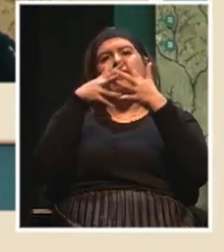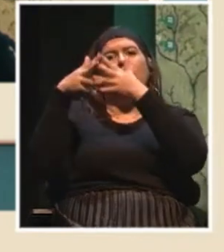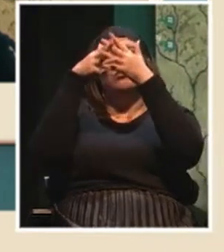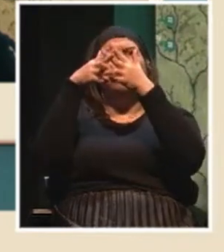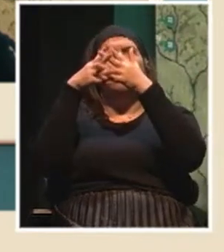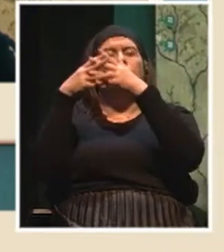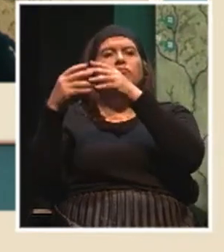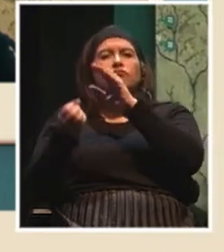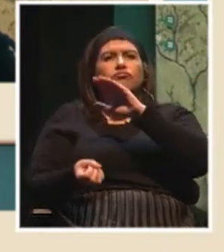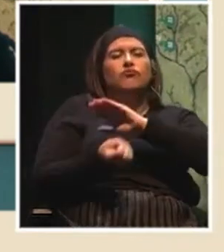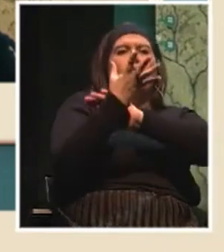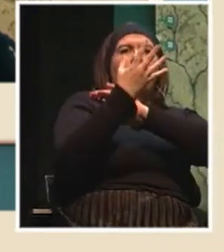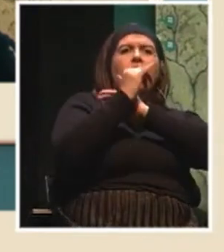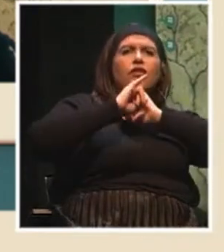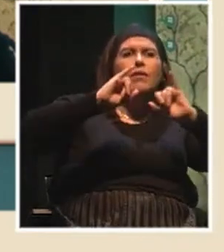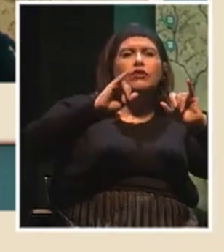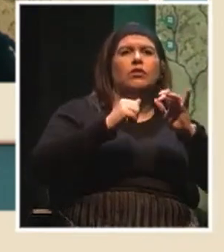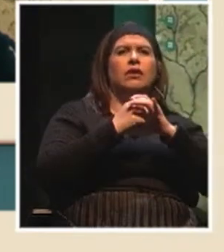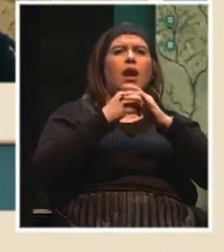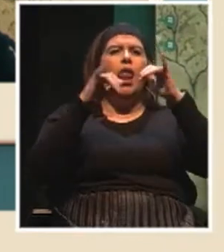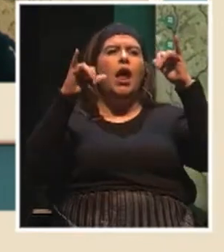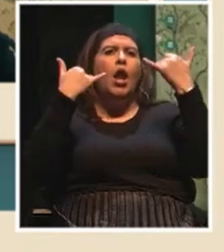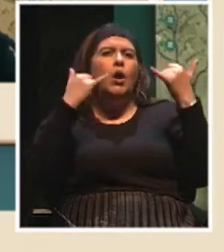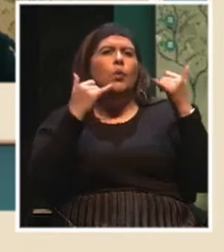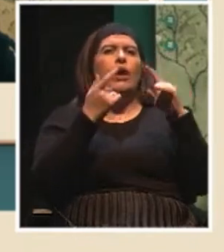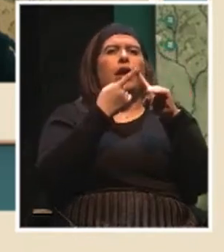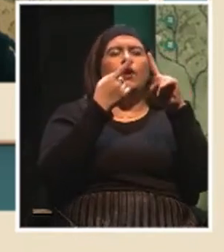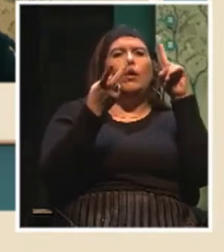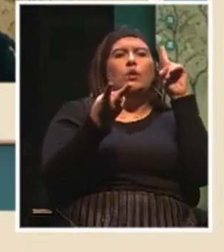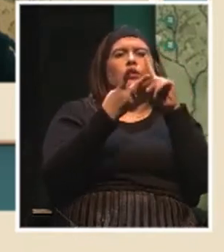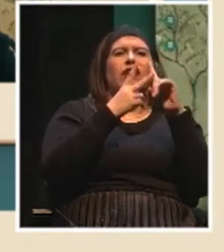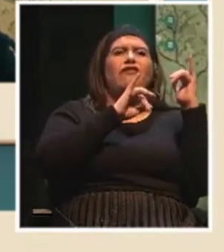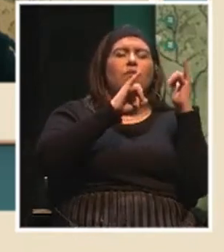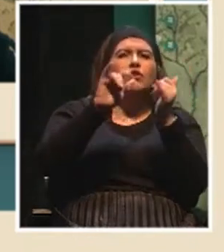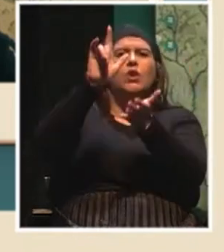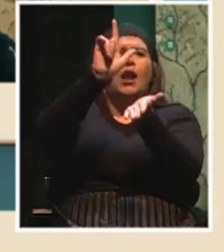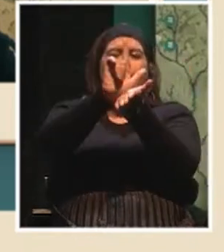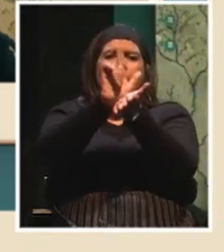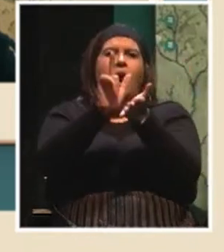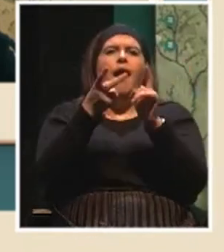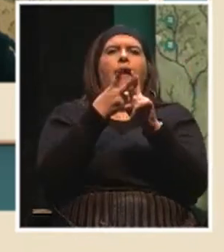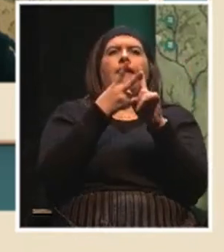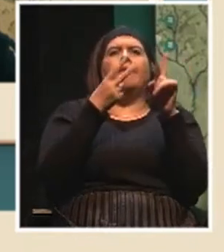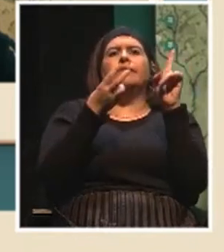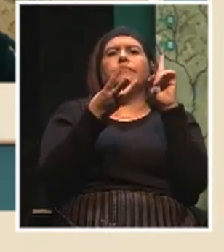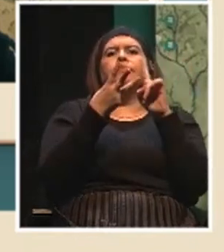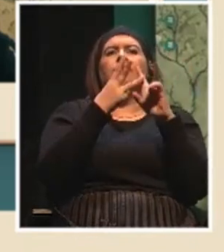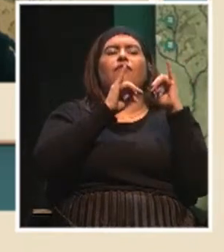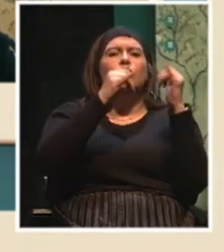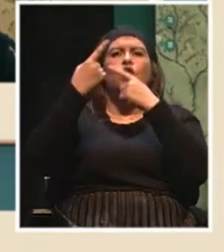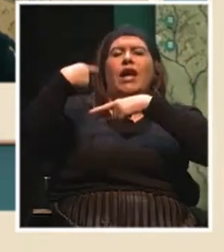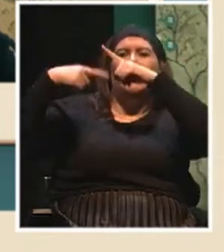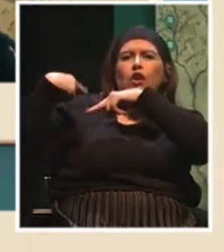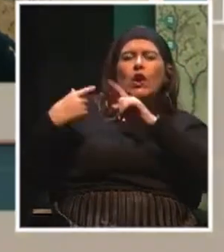you could play, it would have background information about the place, it would have stuff about the story. And so basically we were using